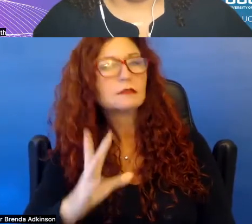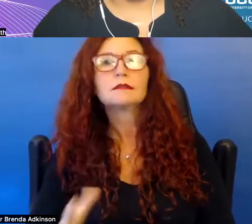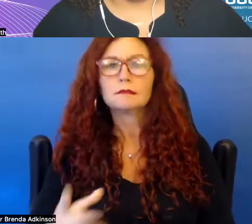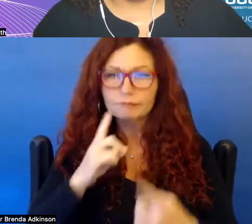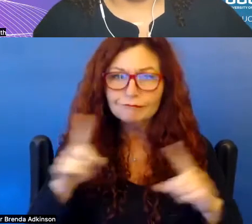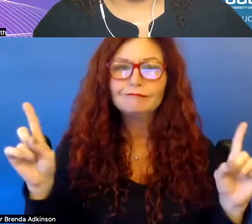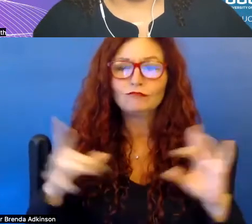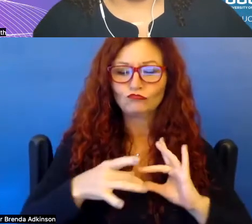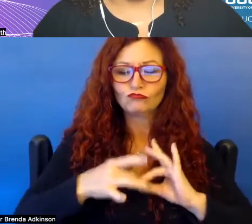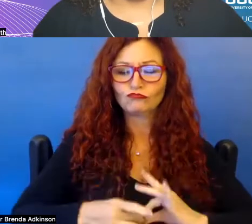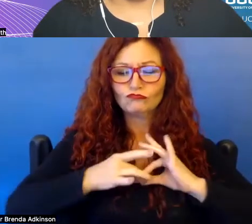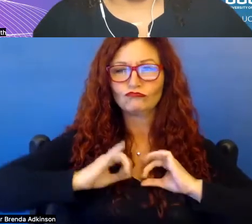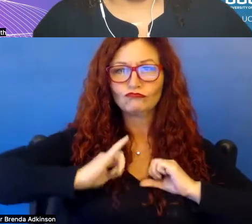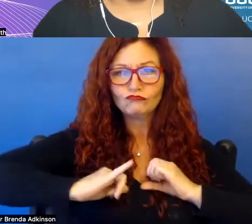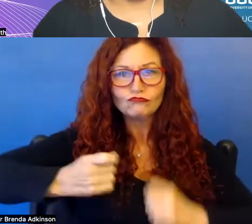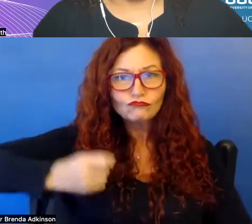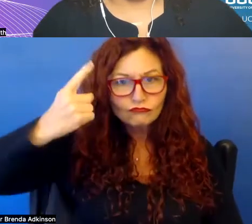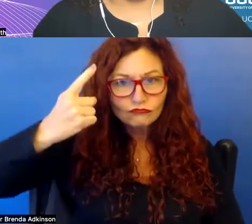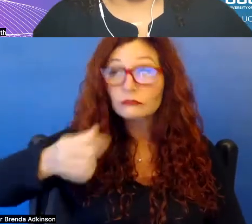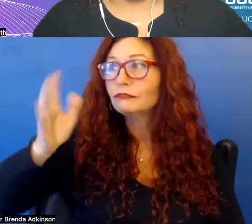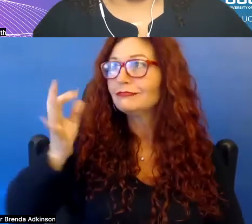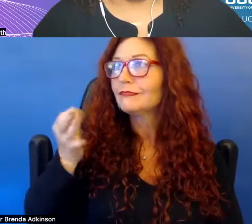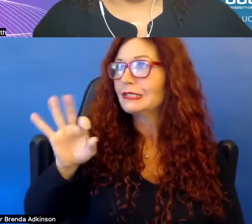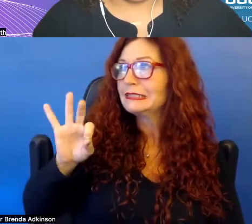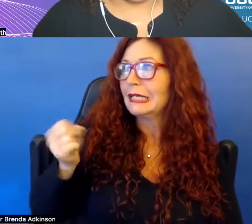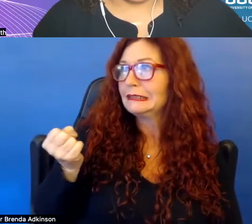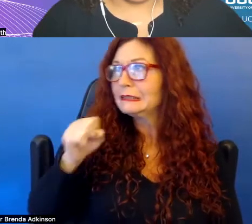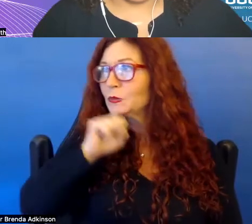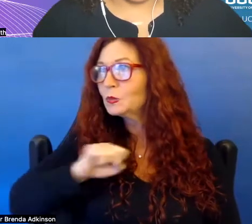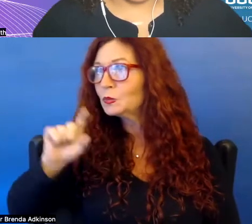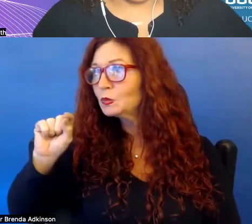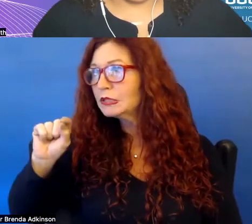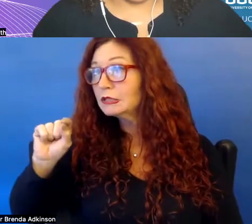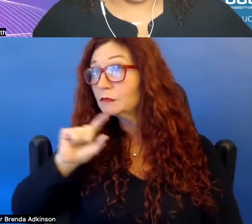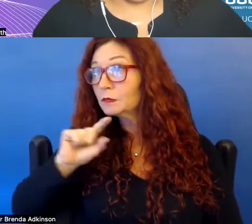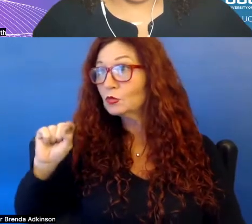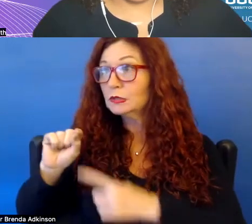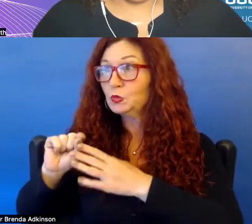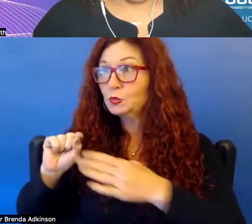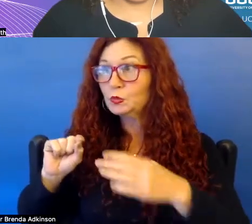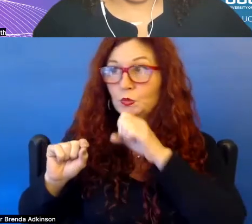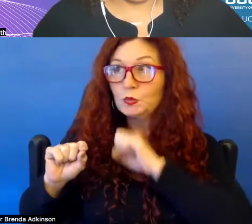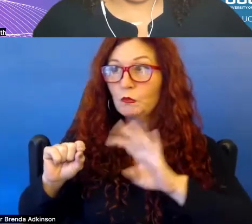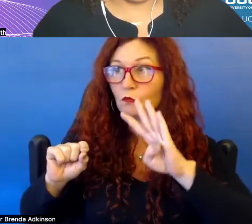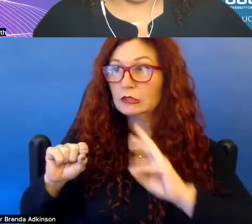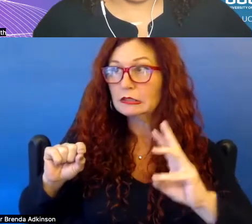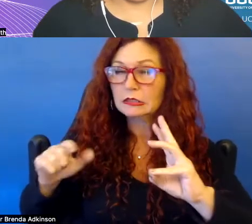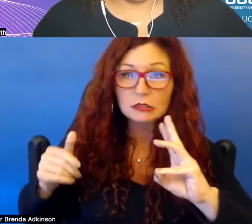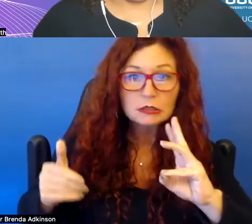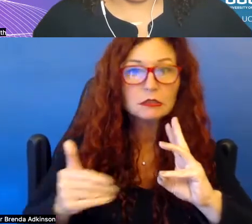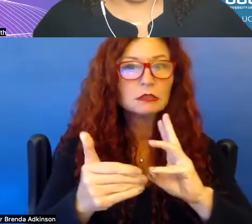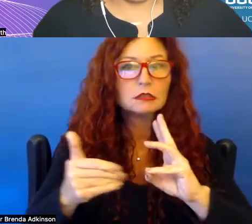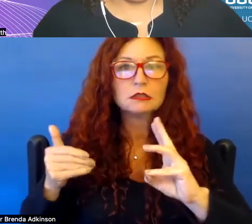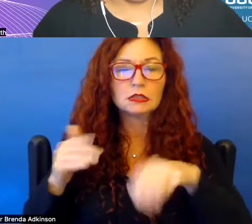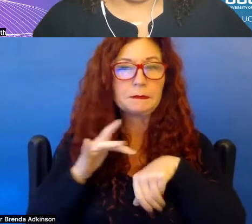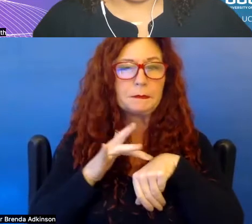So in the early 90s, I was in my 20s. So from early 20s to 46, I only could really go into detail